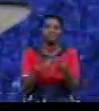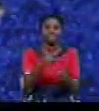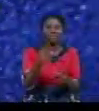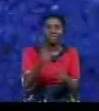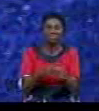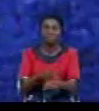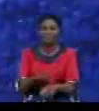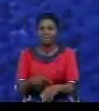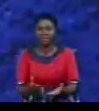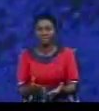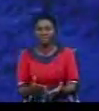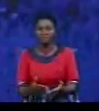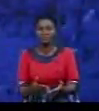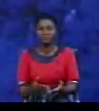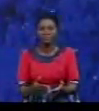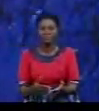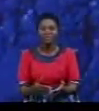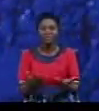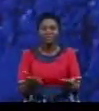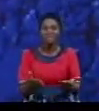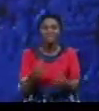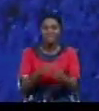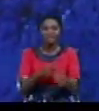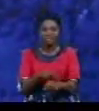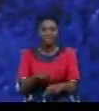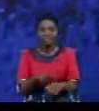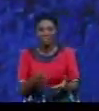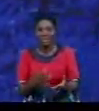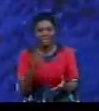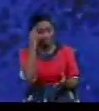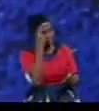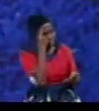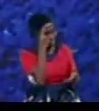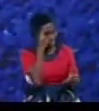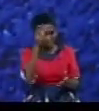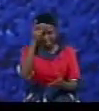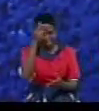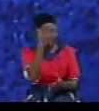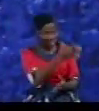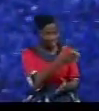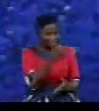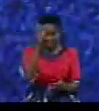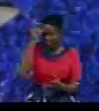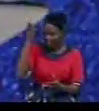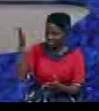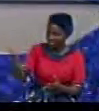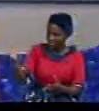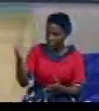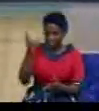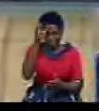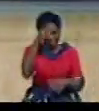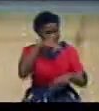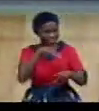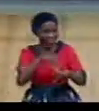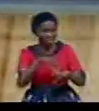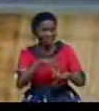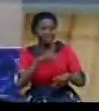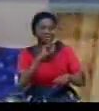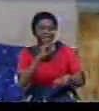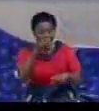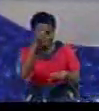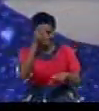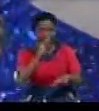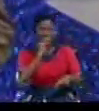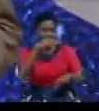devil is behind the door devil is you know over there devil is over there you know human beings do